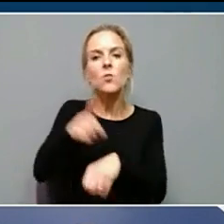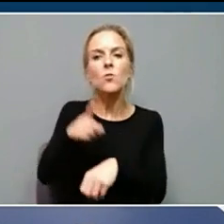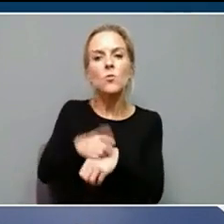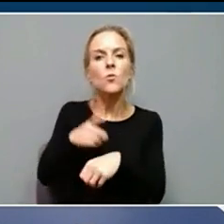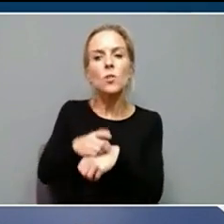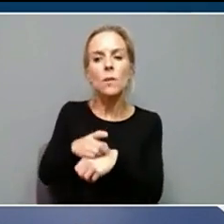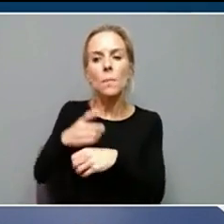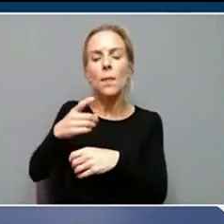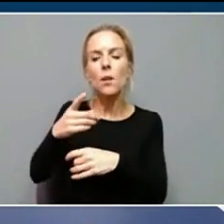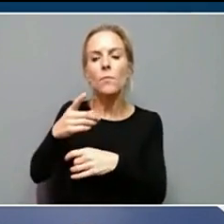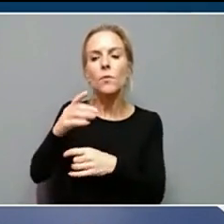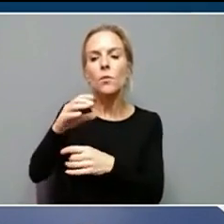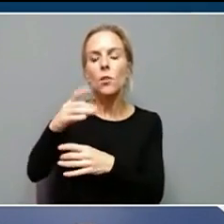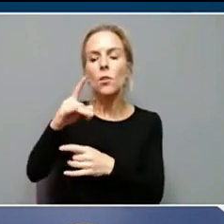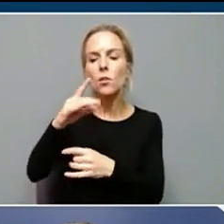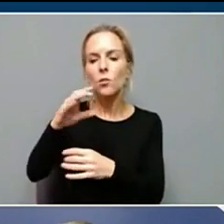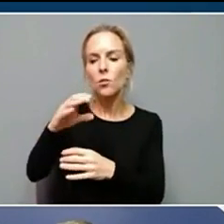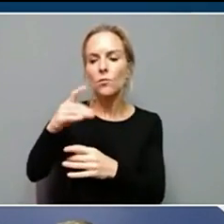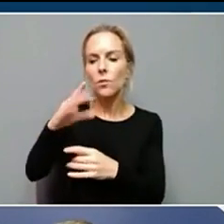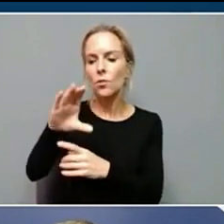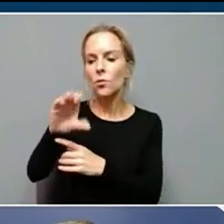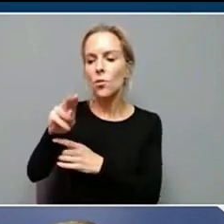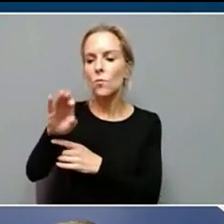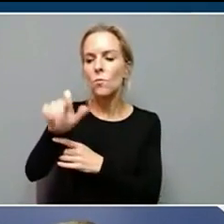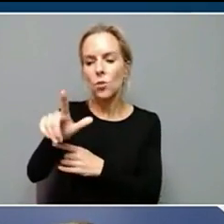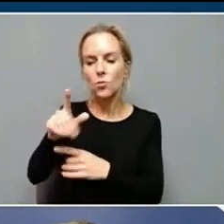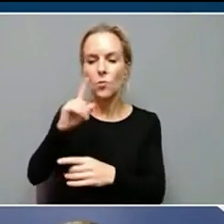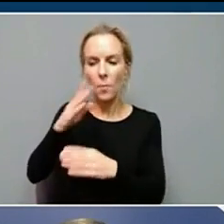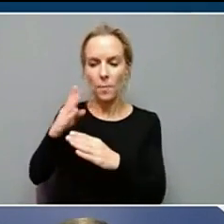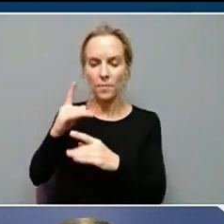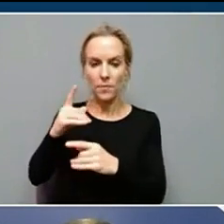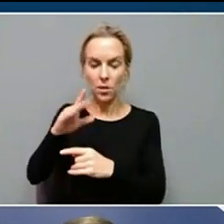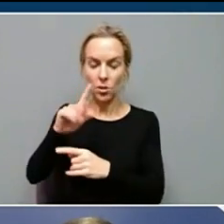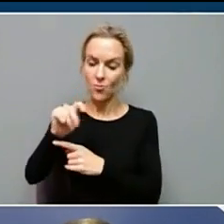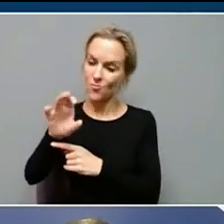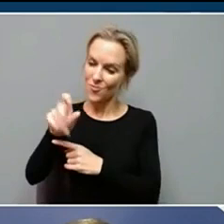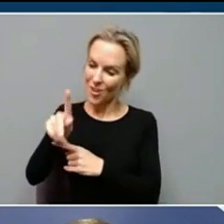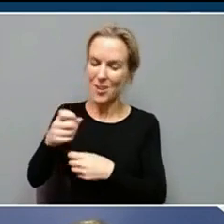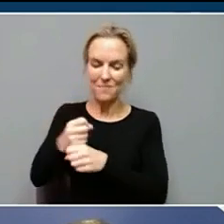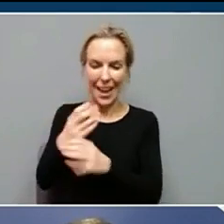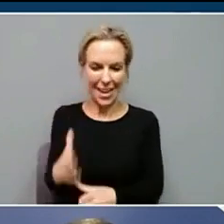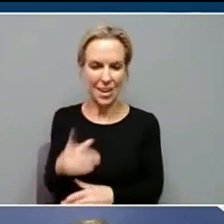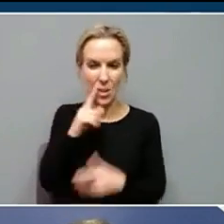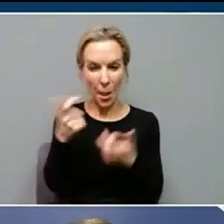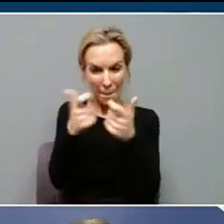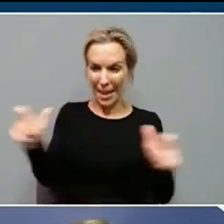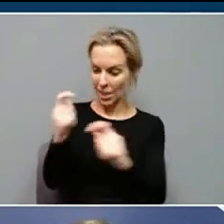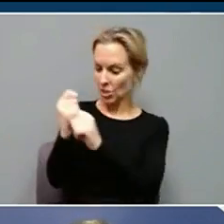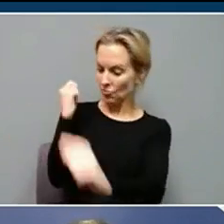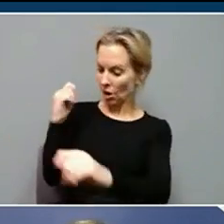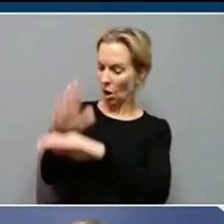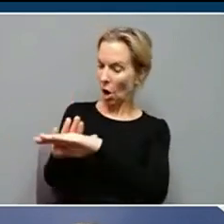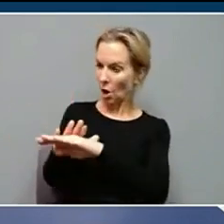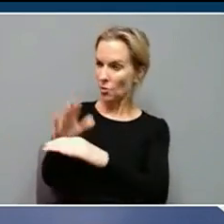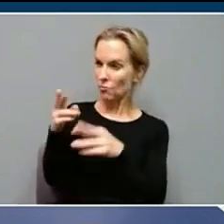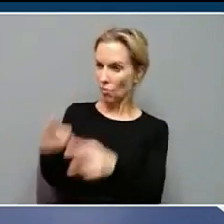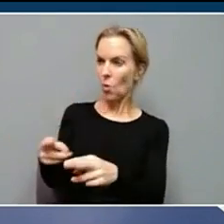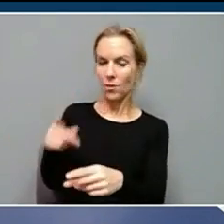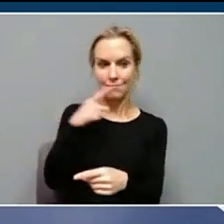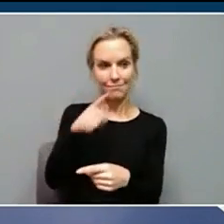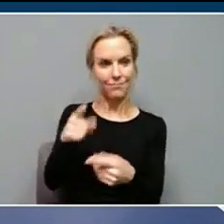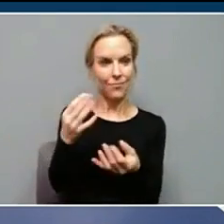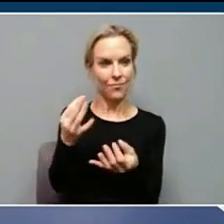rig industry an emission-free option. Think about that. Biggest trucks on the road, emission-free, something